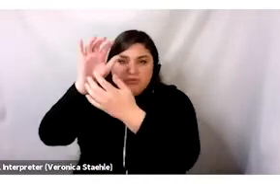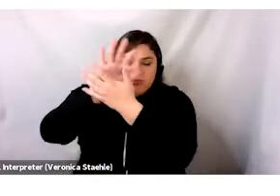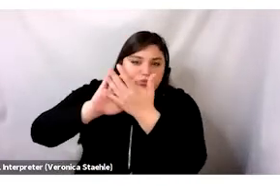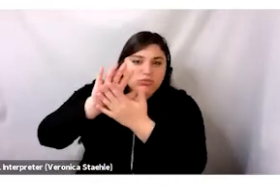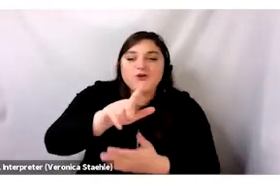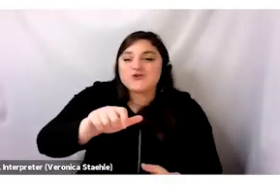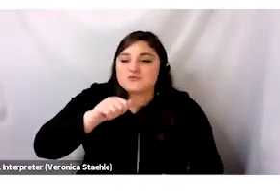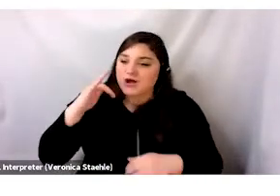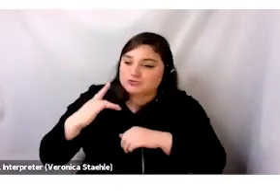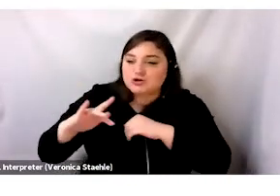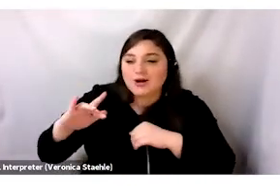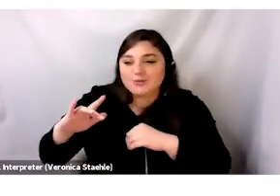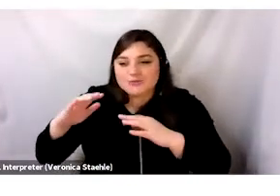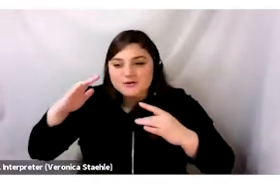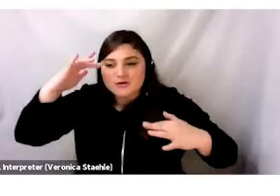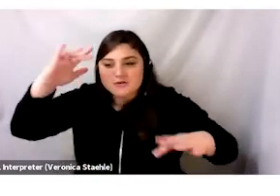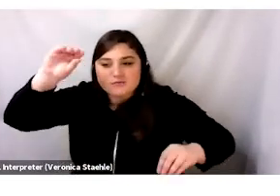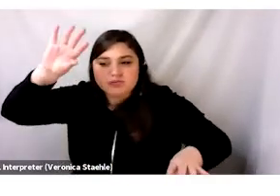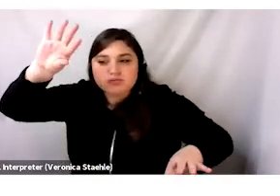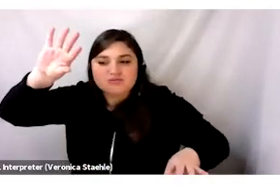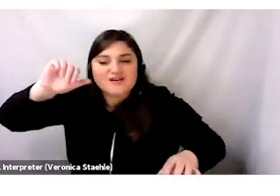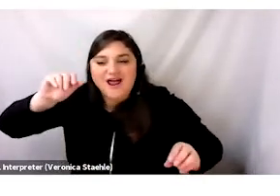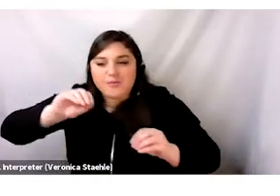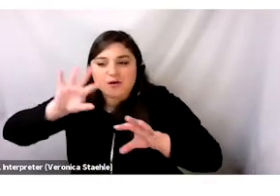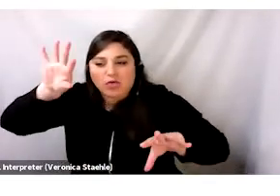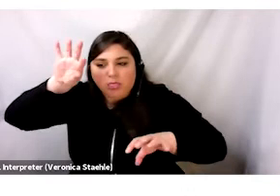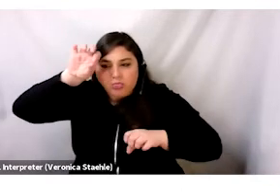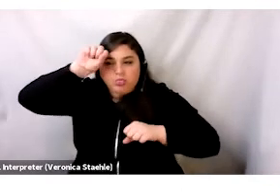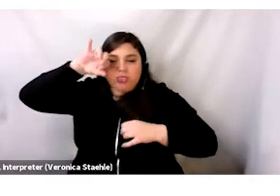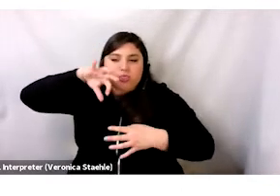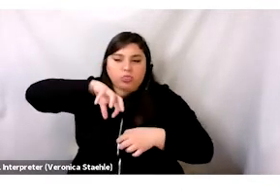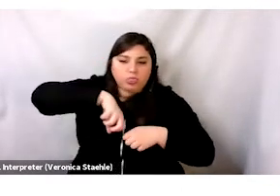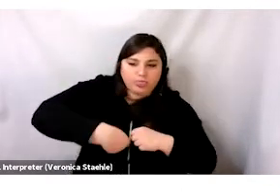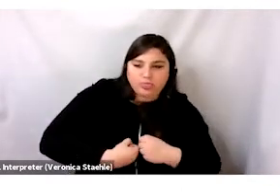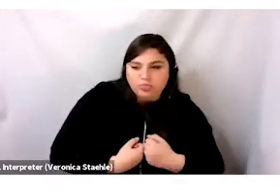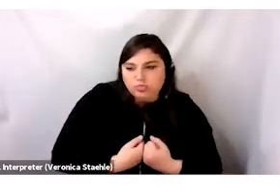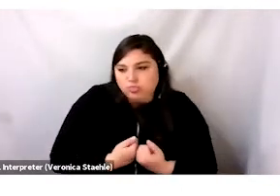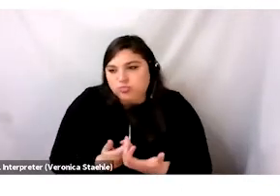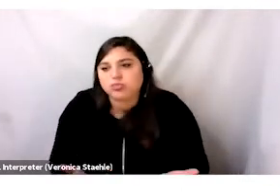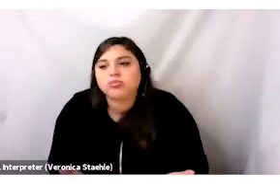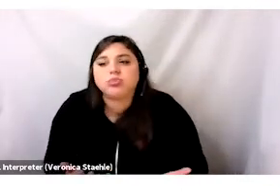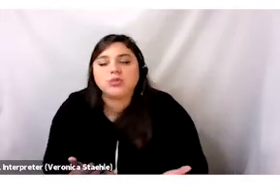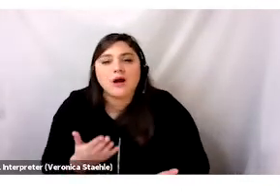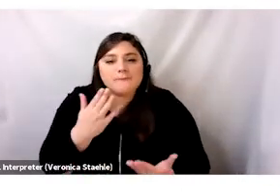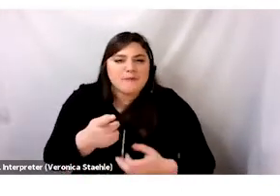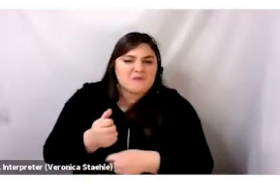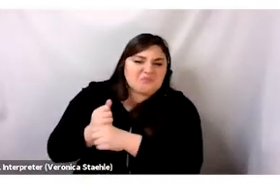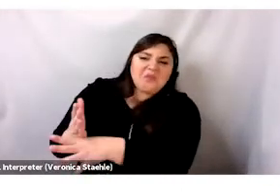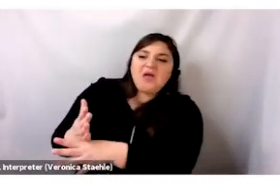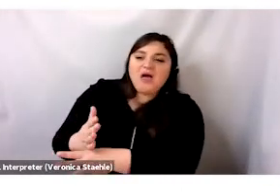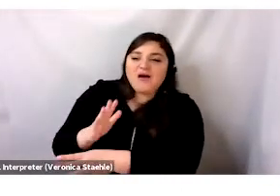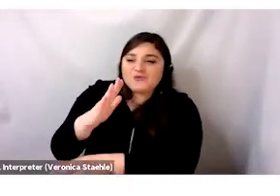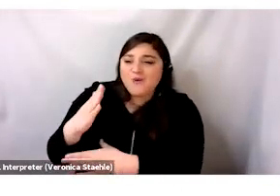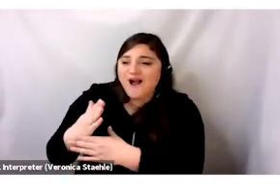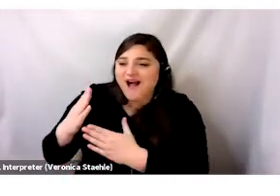make you impatient. It might cause you to snap at somebody who's actually a really important ally or to mistrust